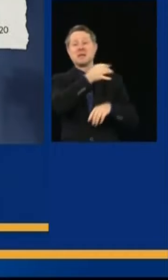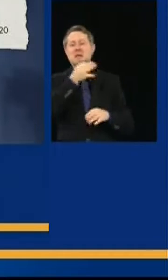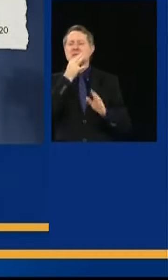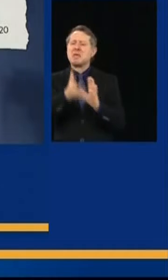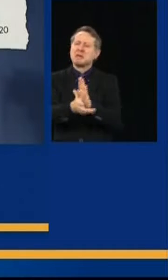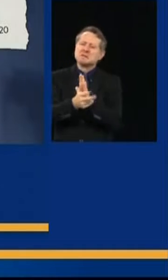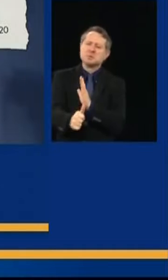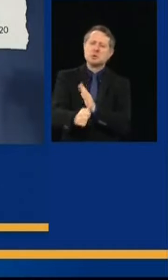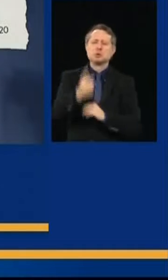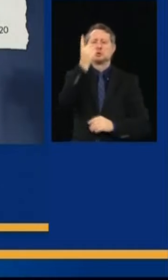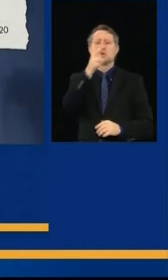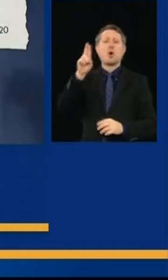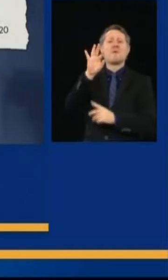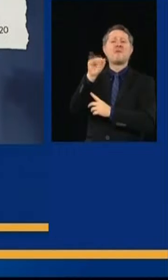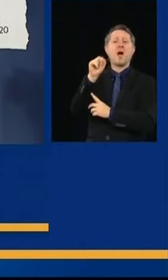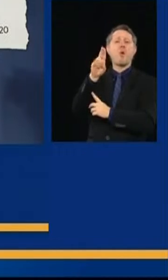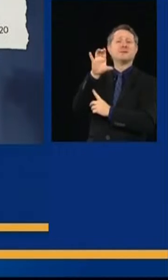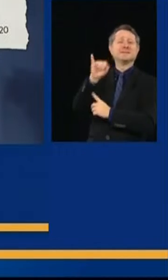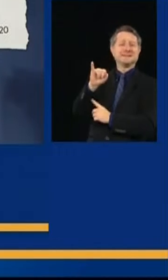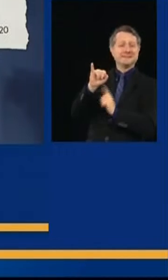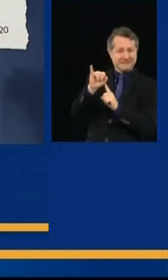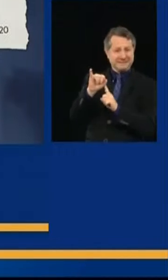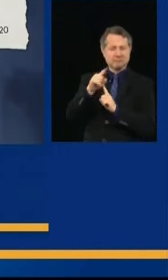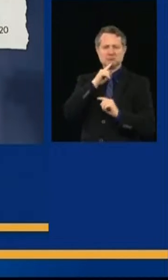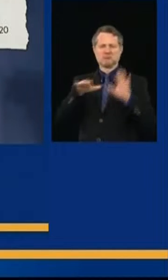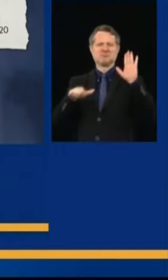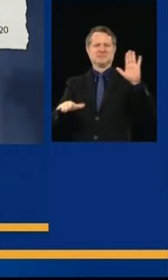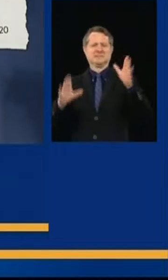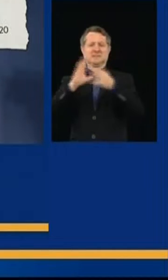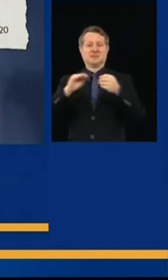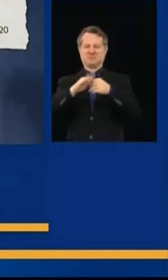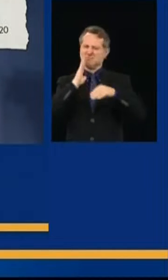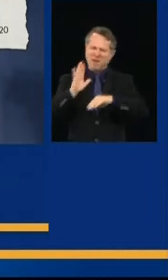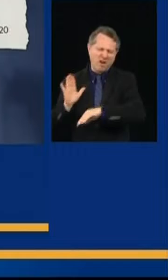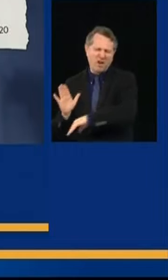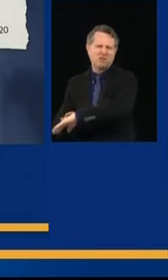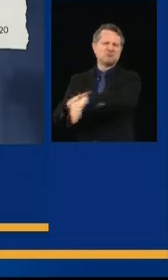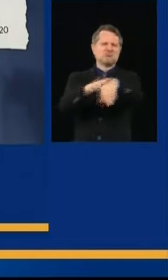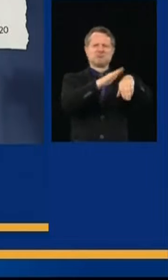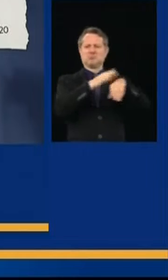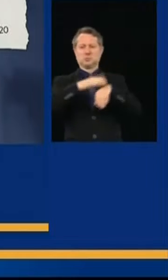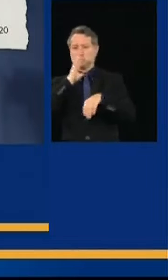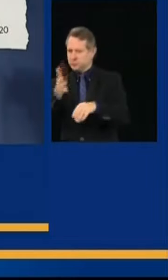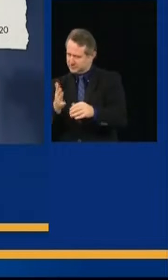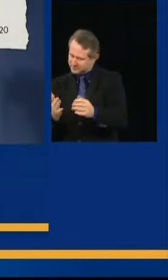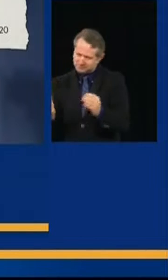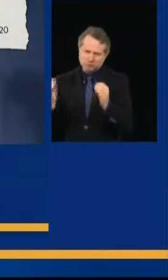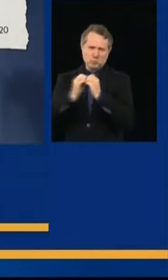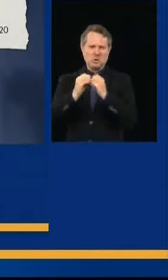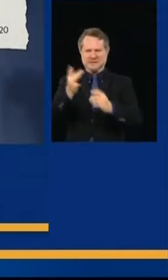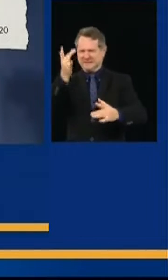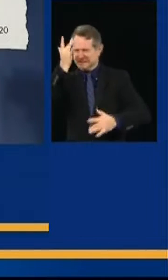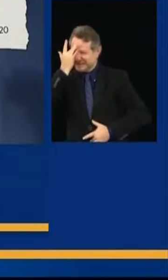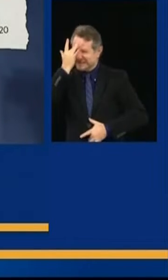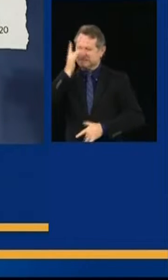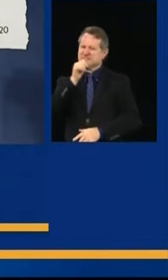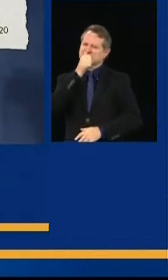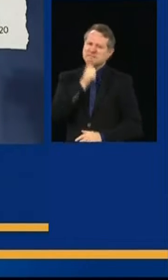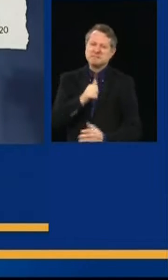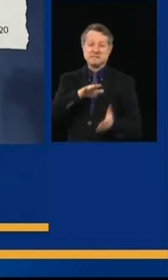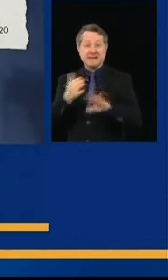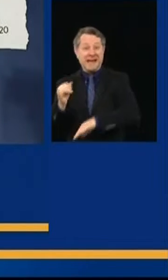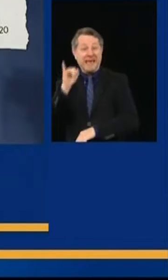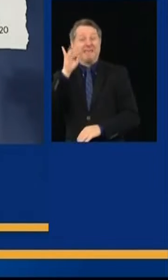who warns of suffering and death if the U.S. reopens too soon, okay? If